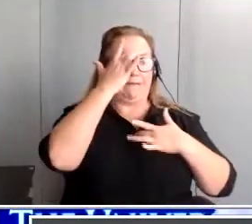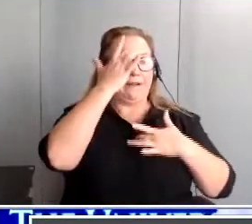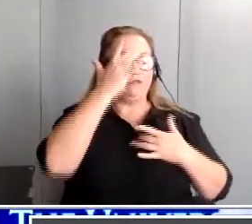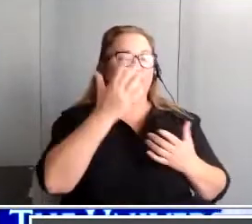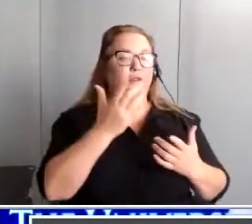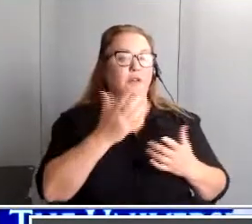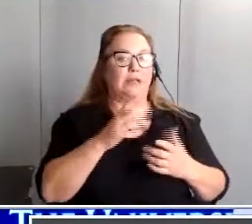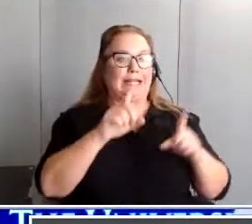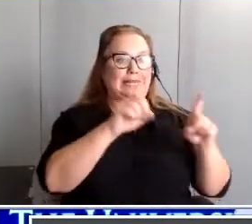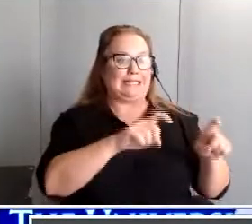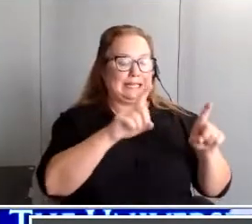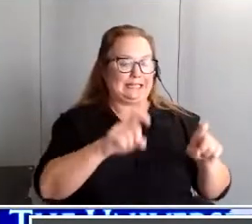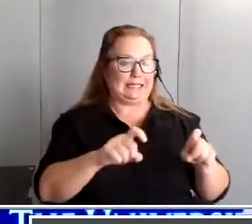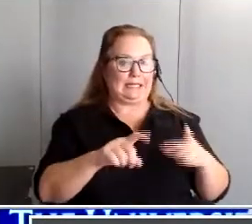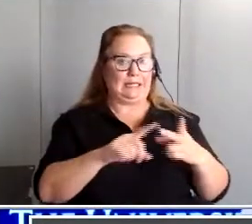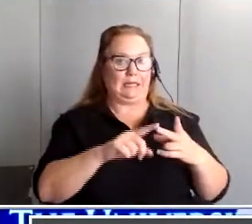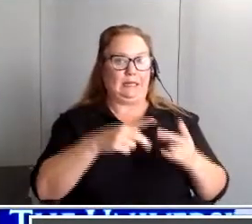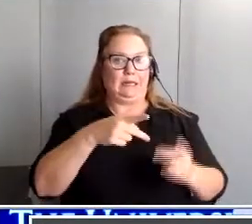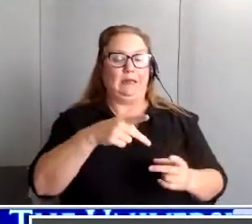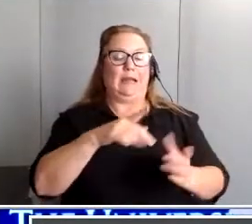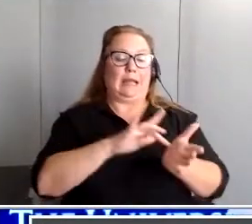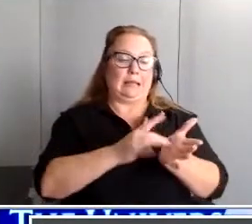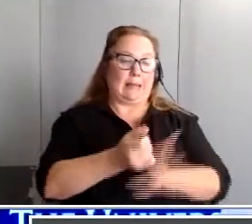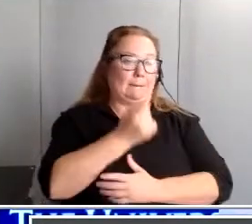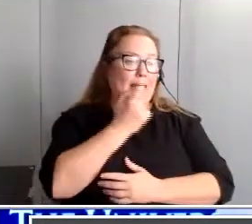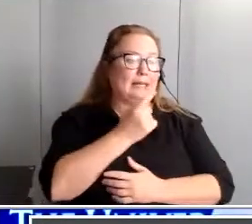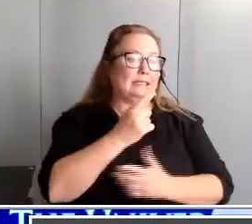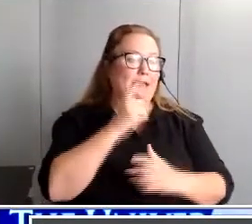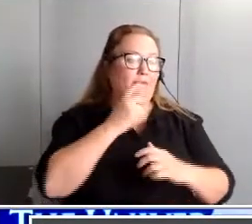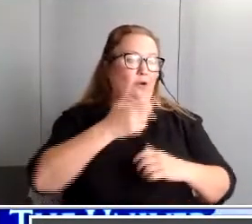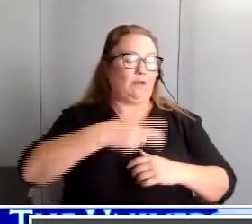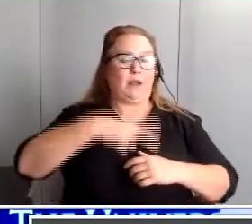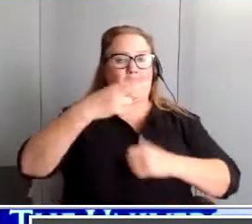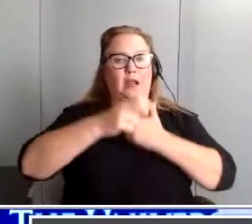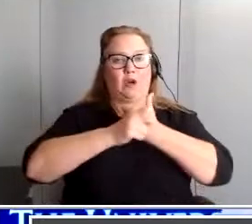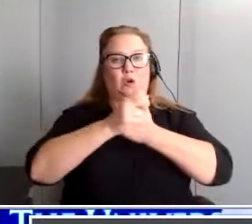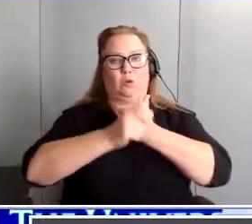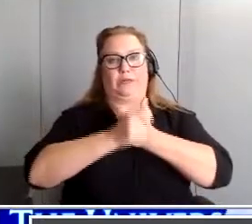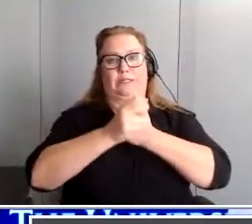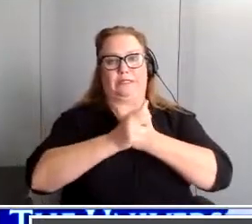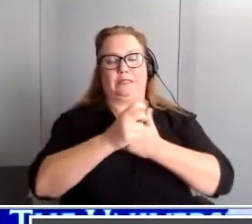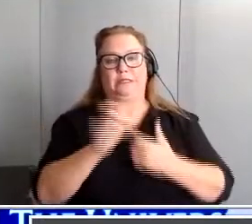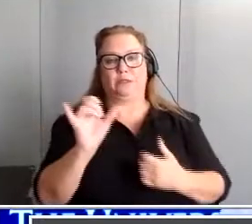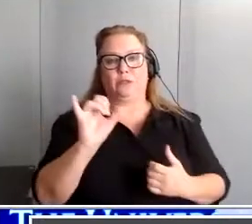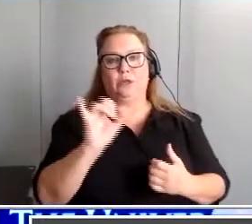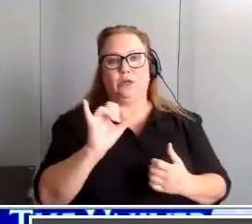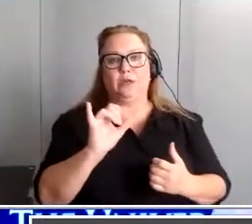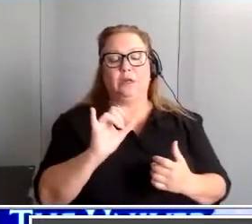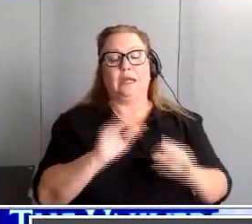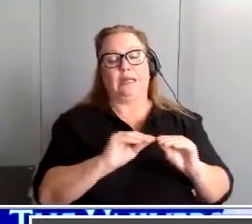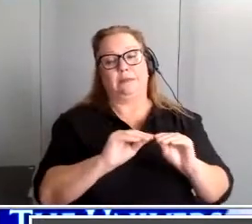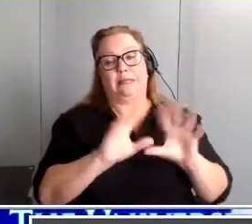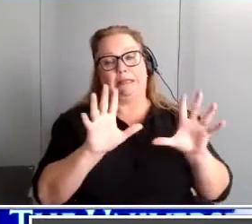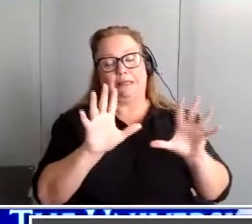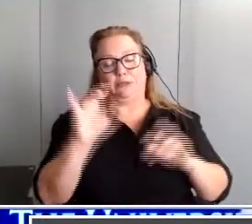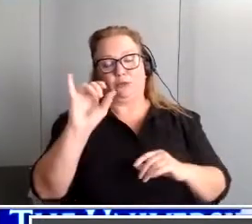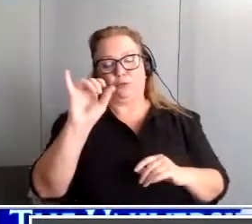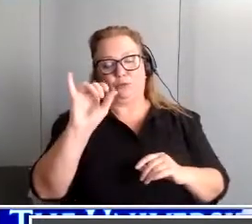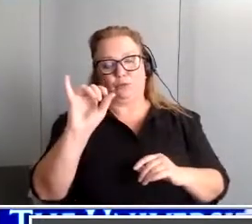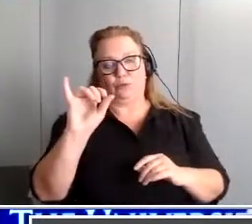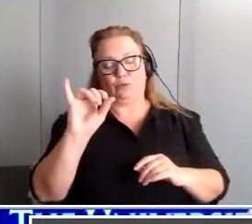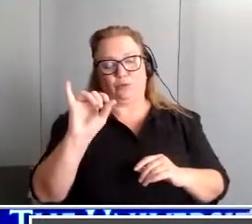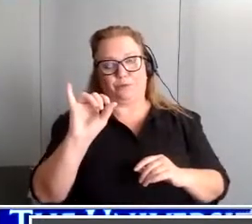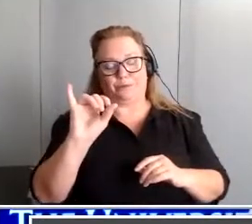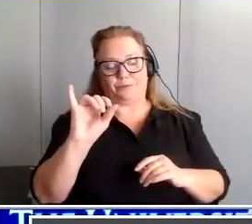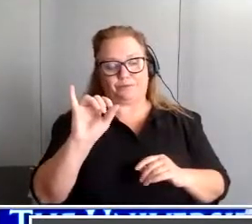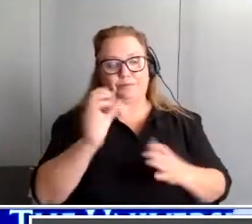tested early, getting on Paxlovid if you fall into that higher risk of patients as well. And just to be clear, while things